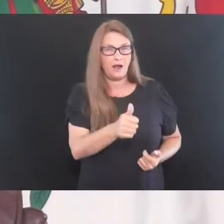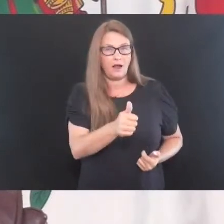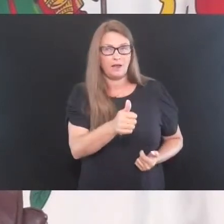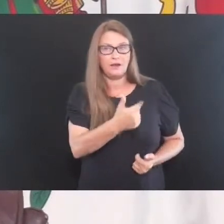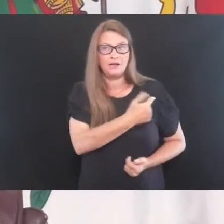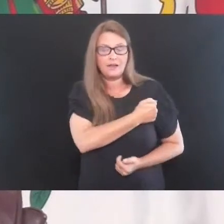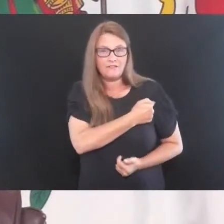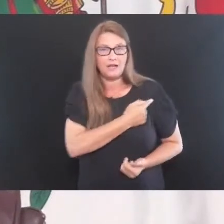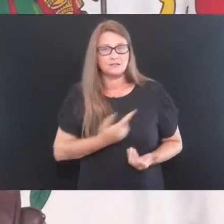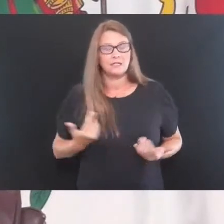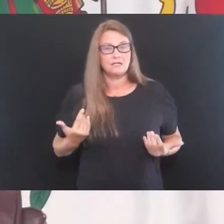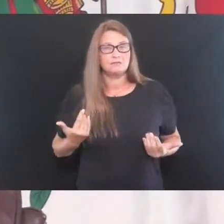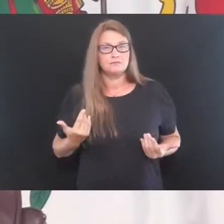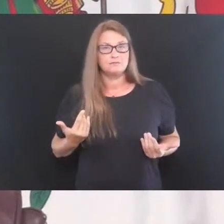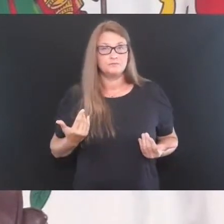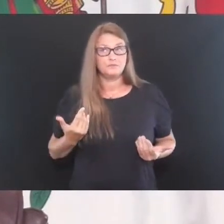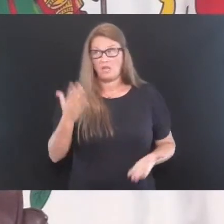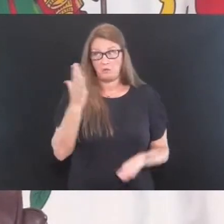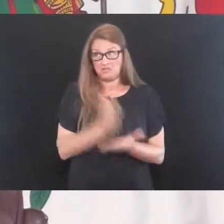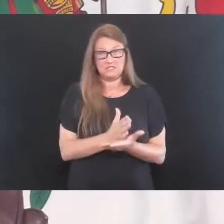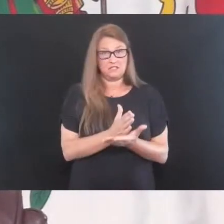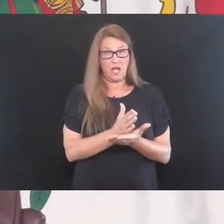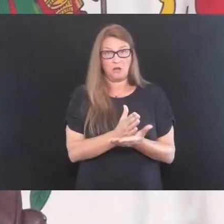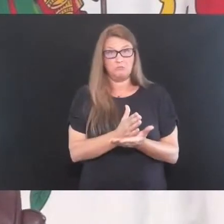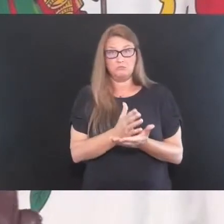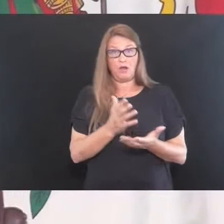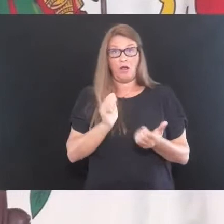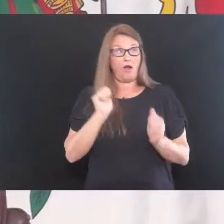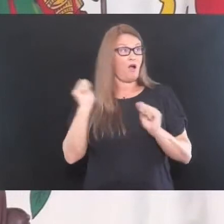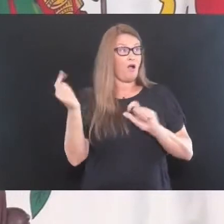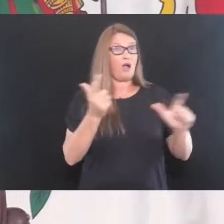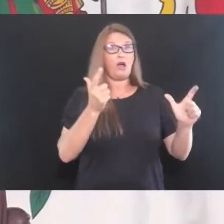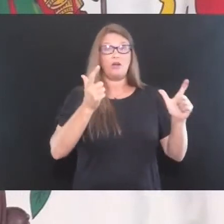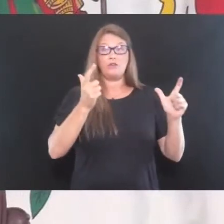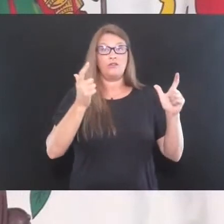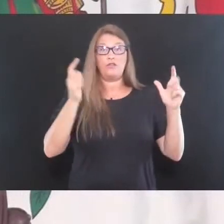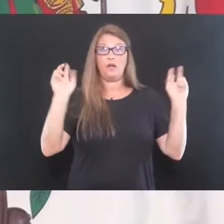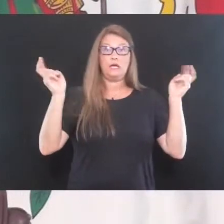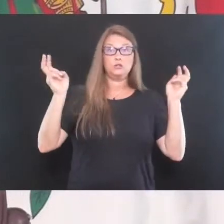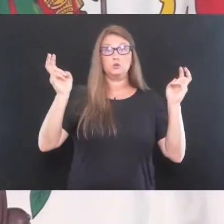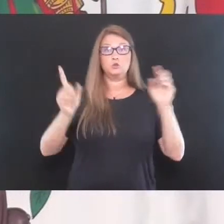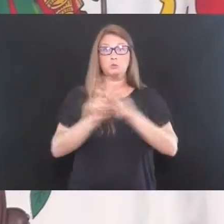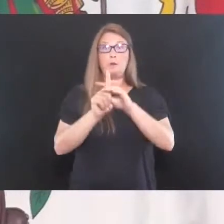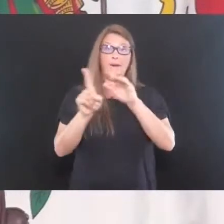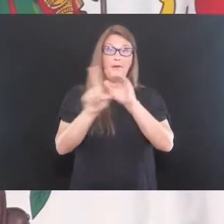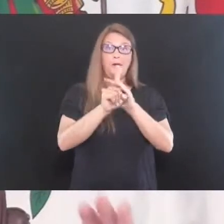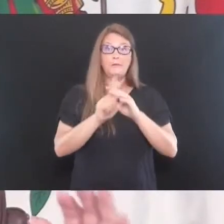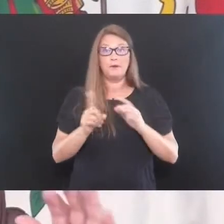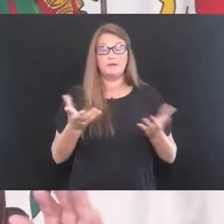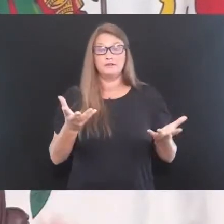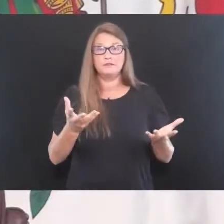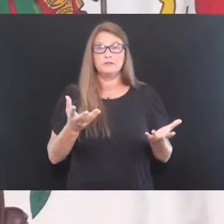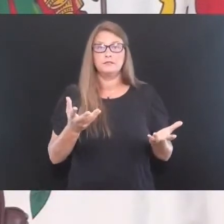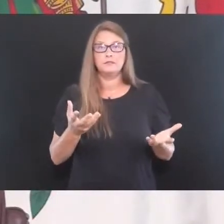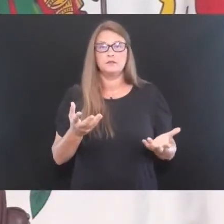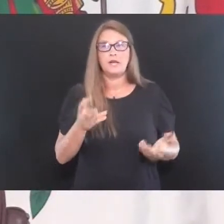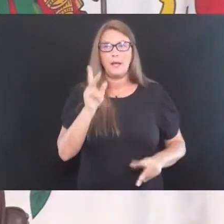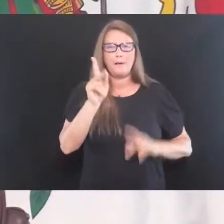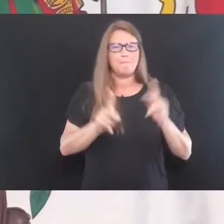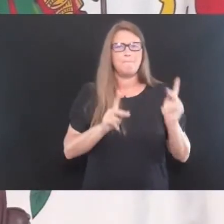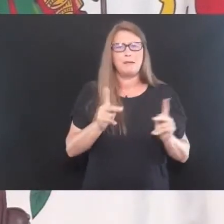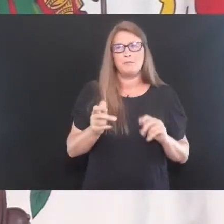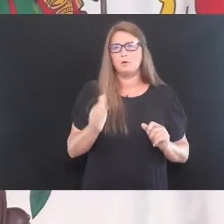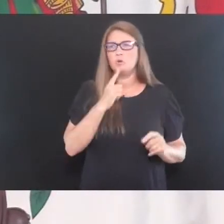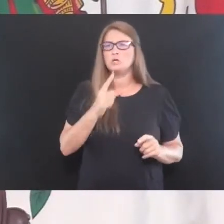voluntary basis? And then we can stop all the rhetoric. That we can stop all the rhetoric from saying, by God, I ain't doing it, this is